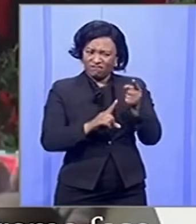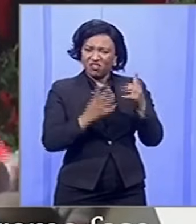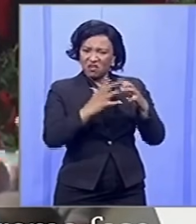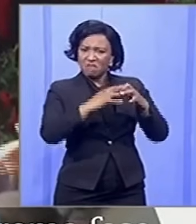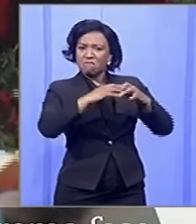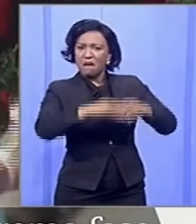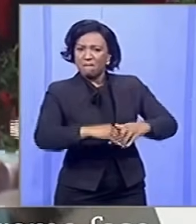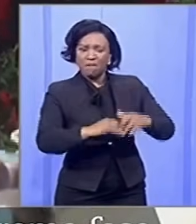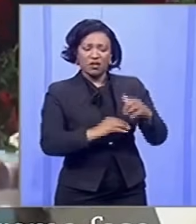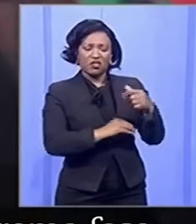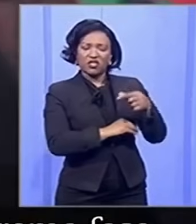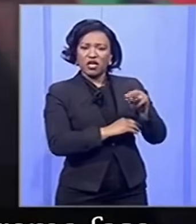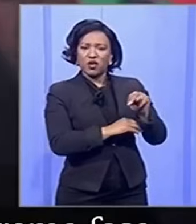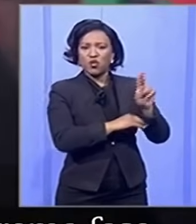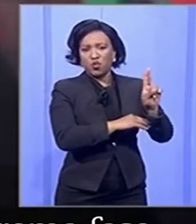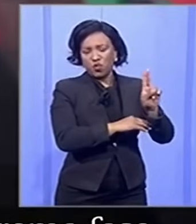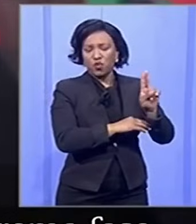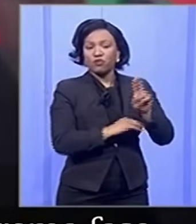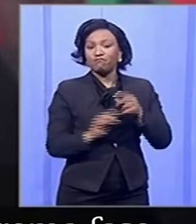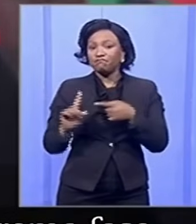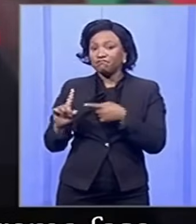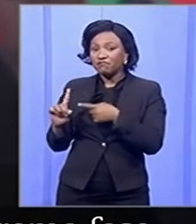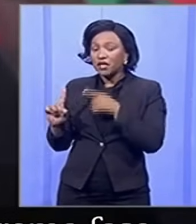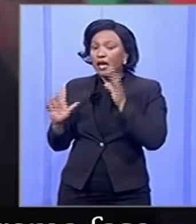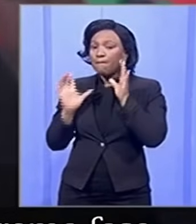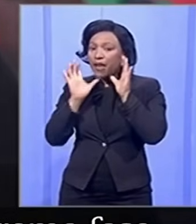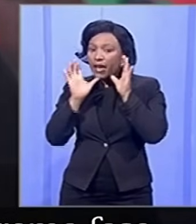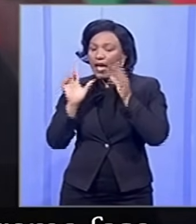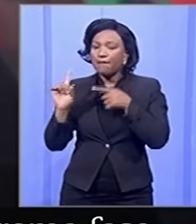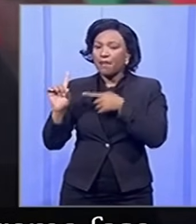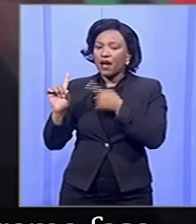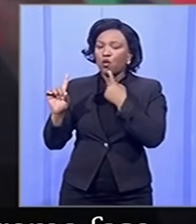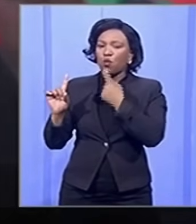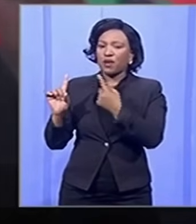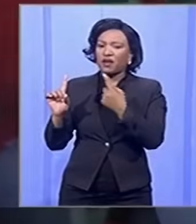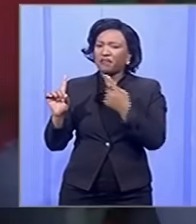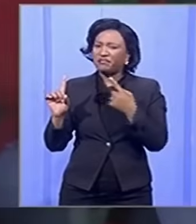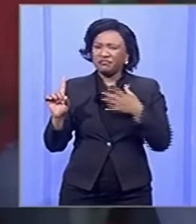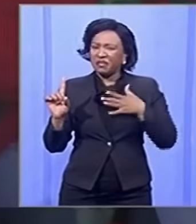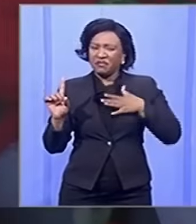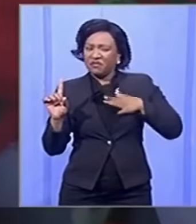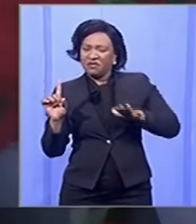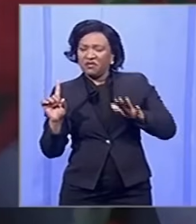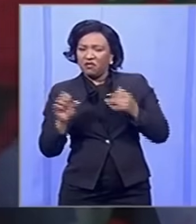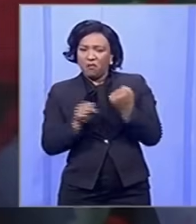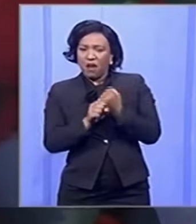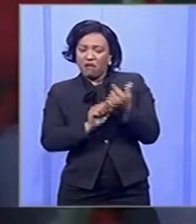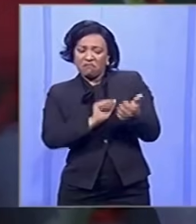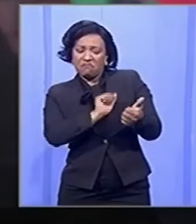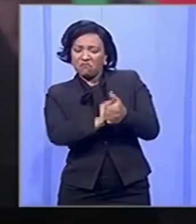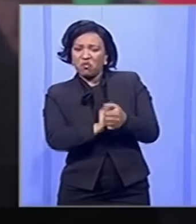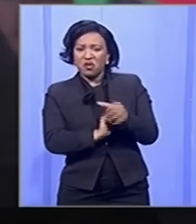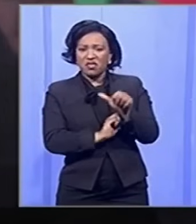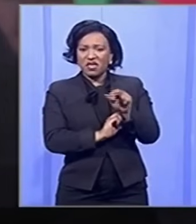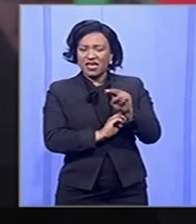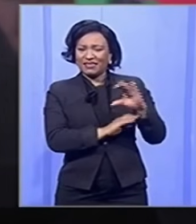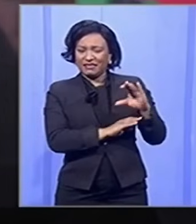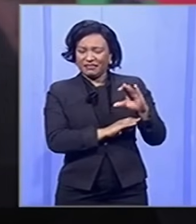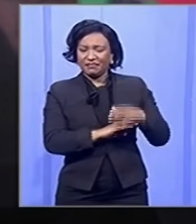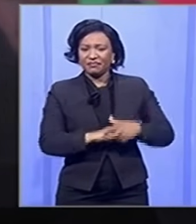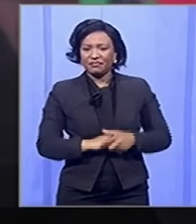wa EFF Julius Malema o hlalošitše mabaka ao a dirilego gore ba se šome le ANC pušong ya botee bja bosetšhaba.